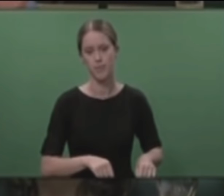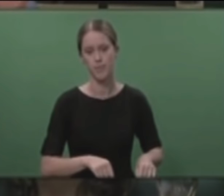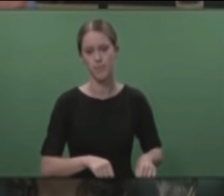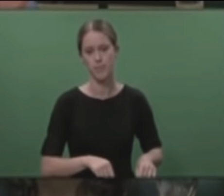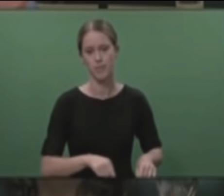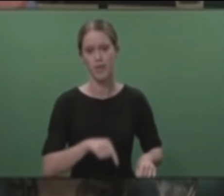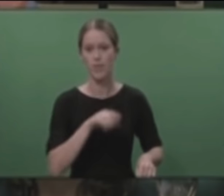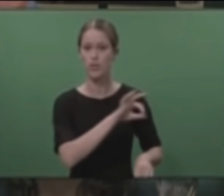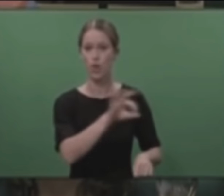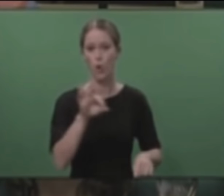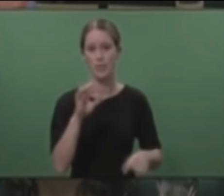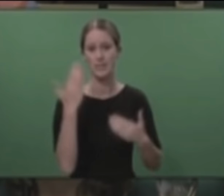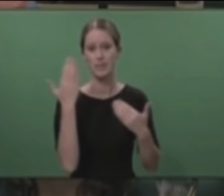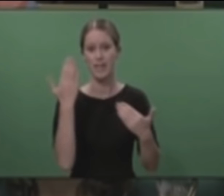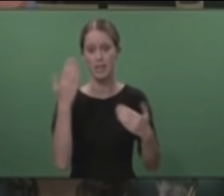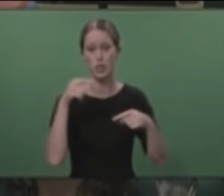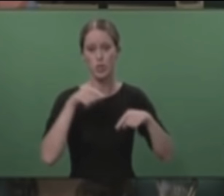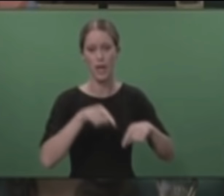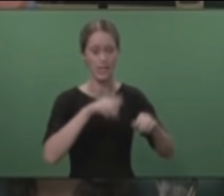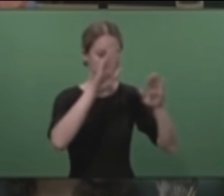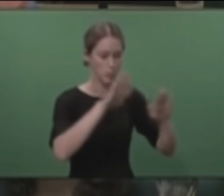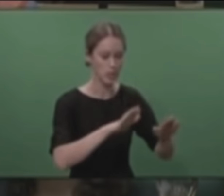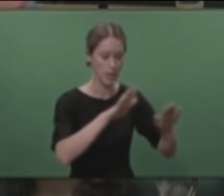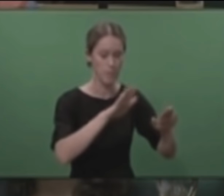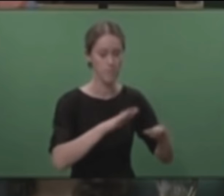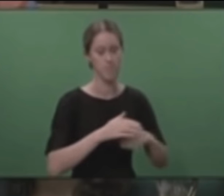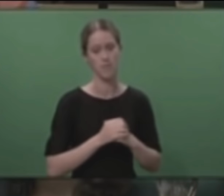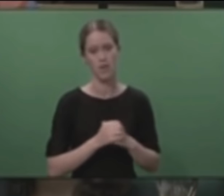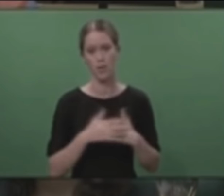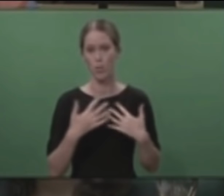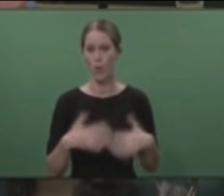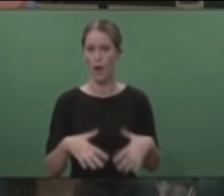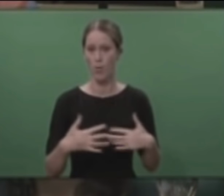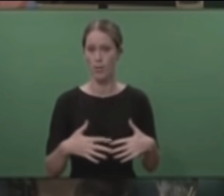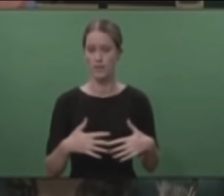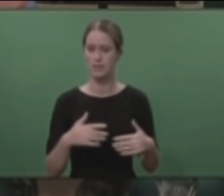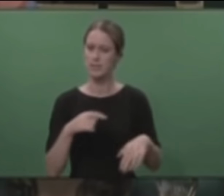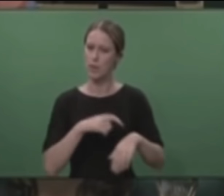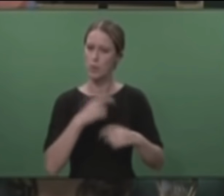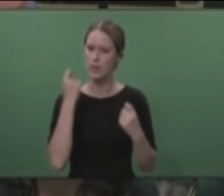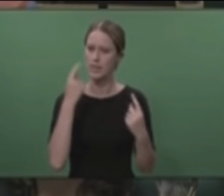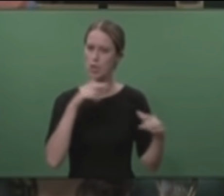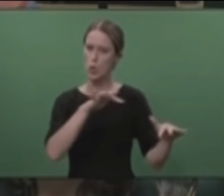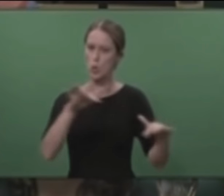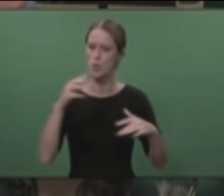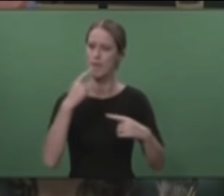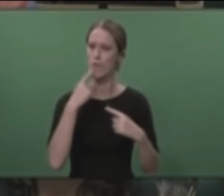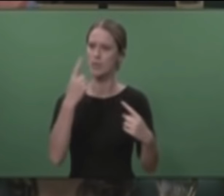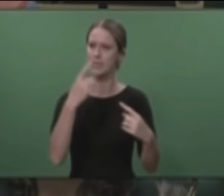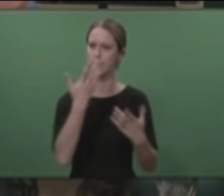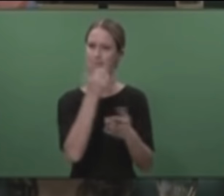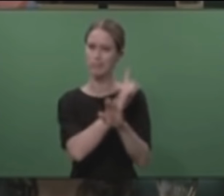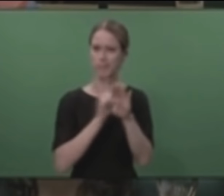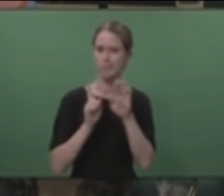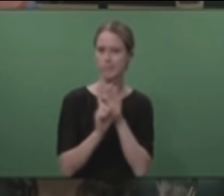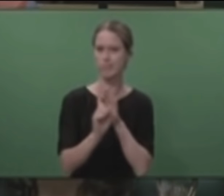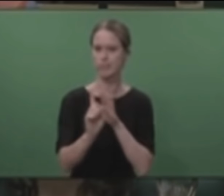in this House. It is time to understand whose voices need to be put